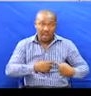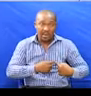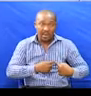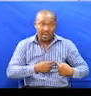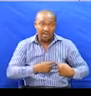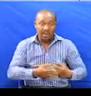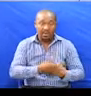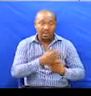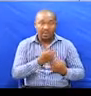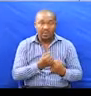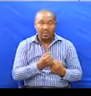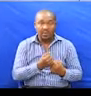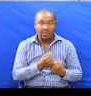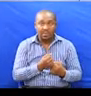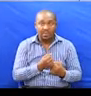of surrounding these